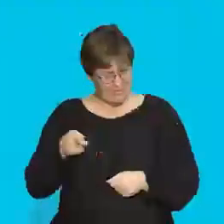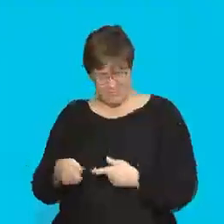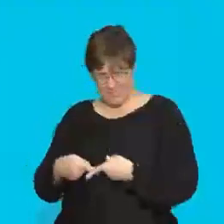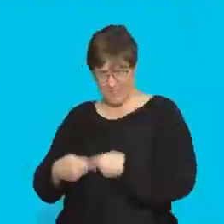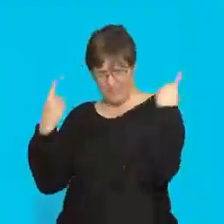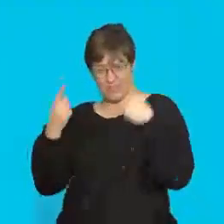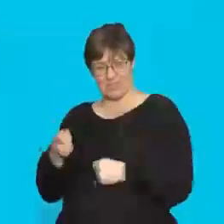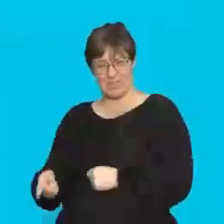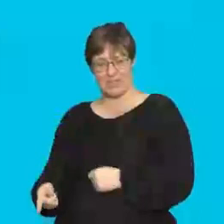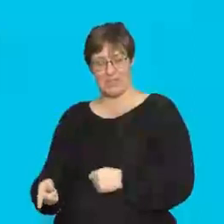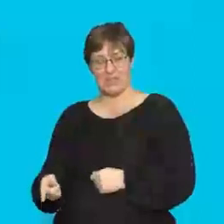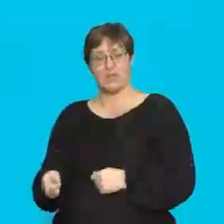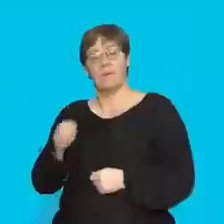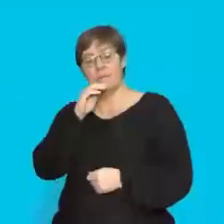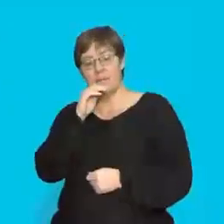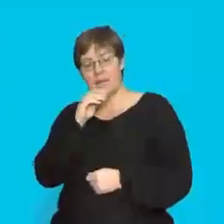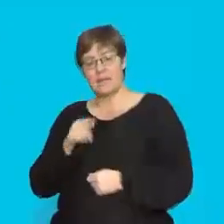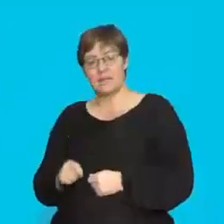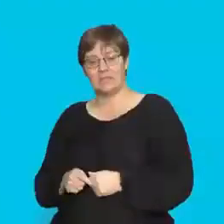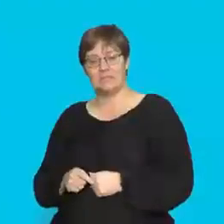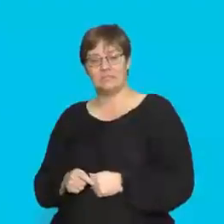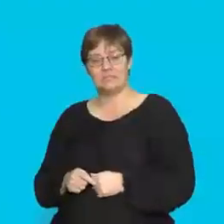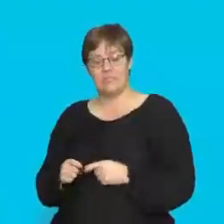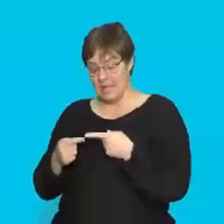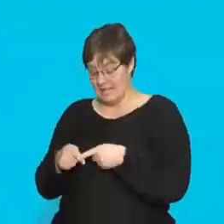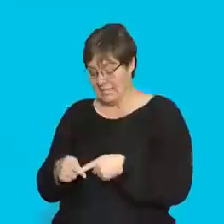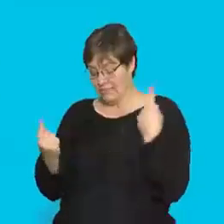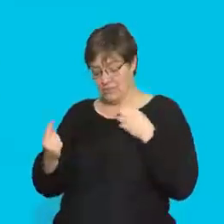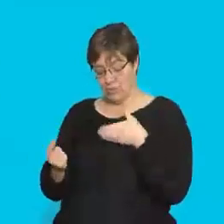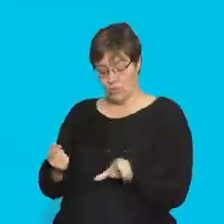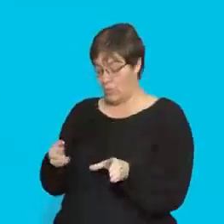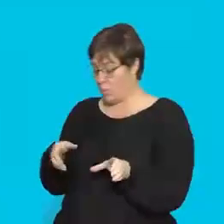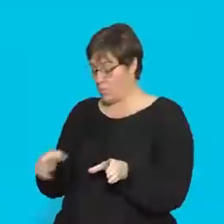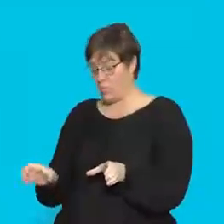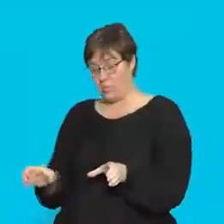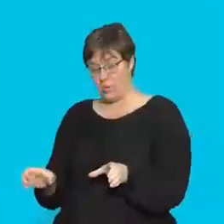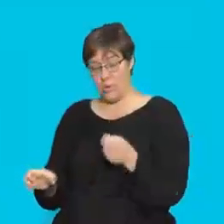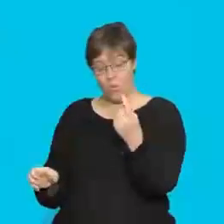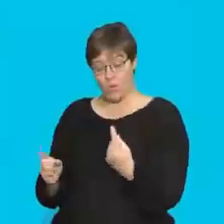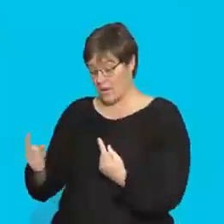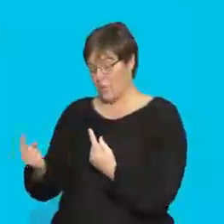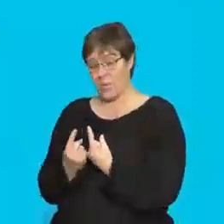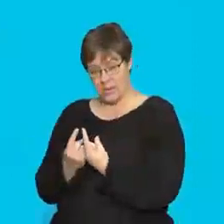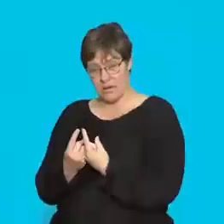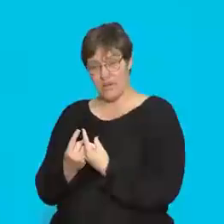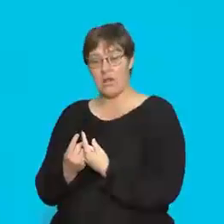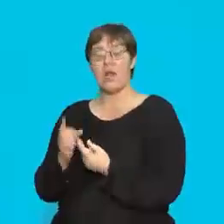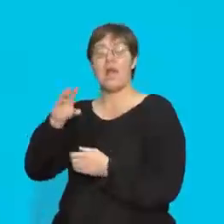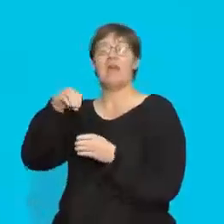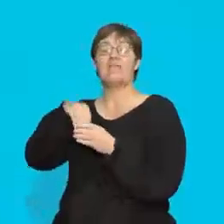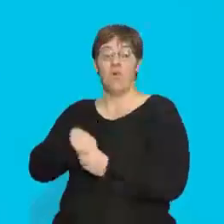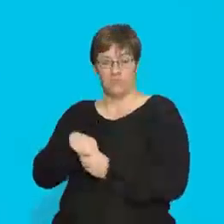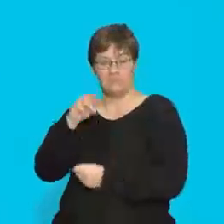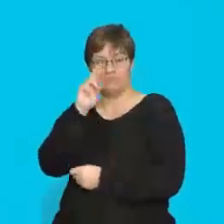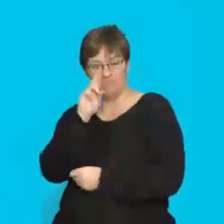That's not what we're talking about. We're talking about two members of different species that have evolved